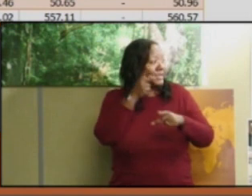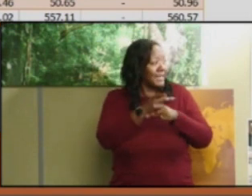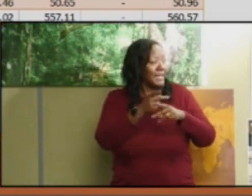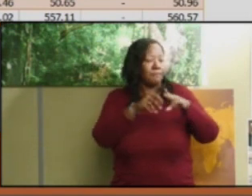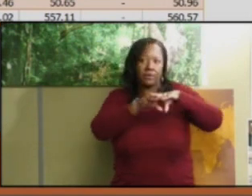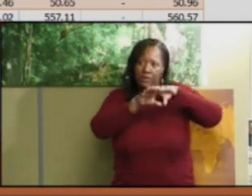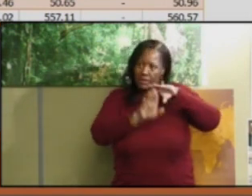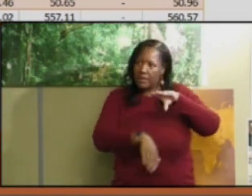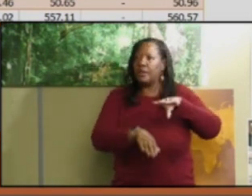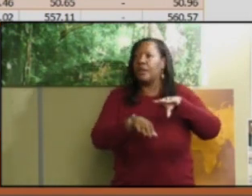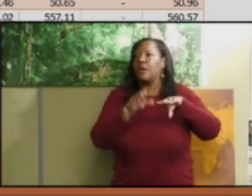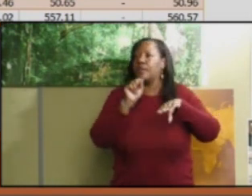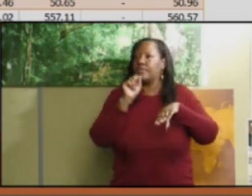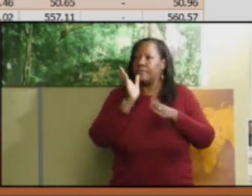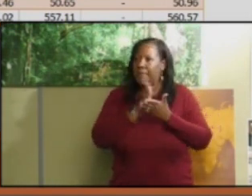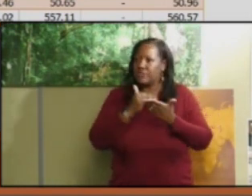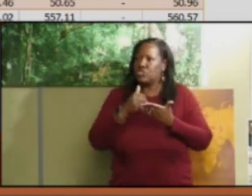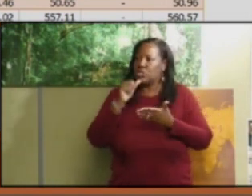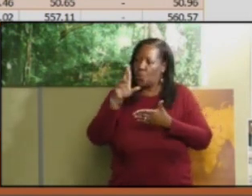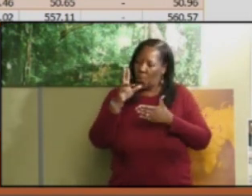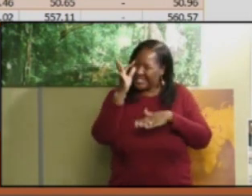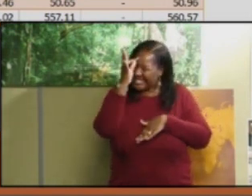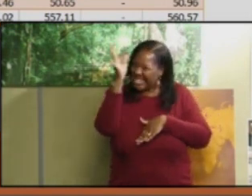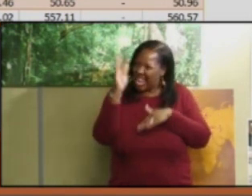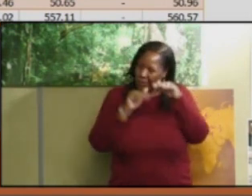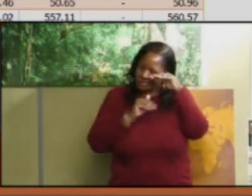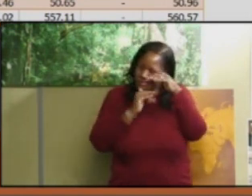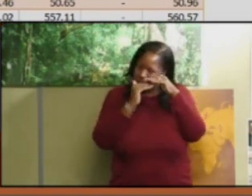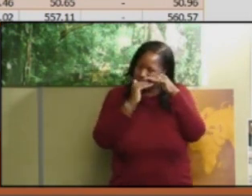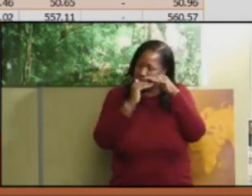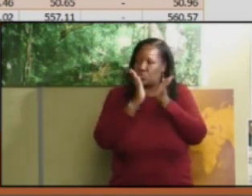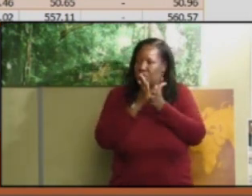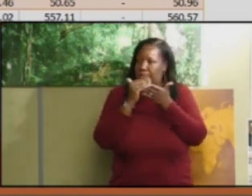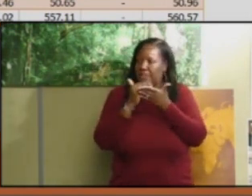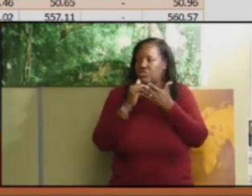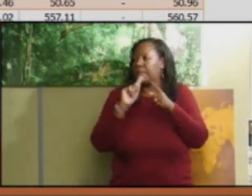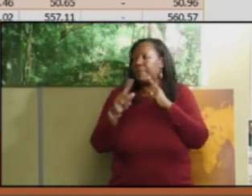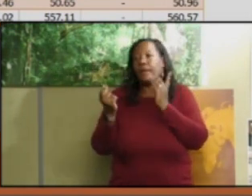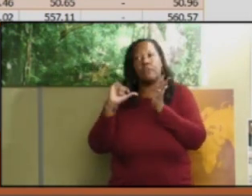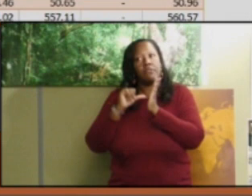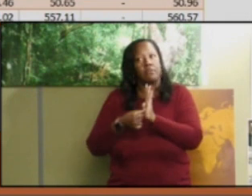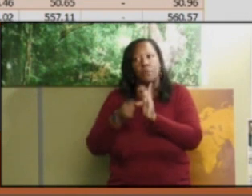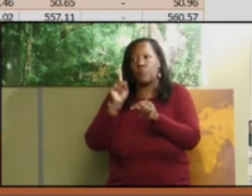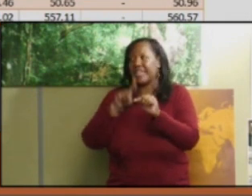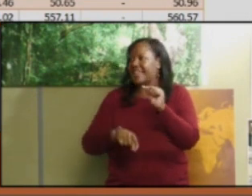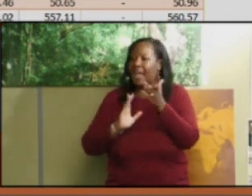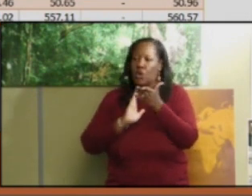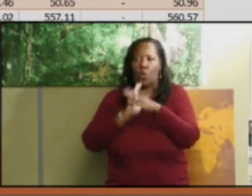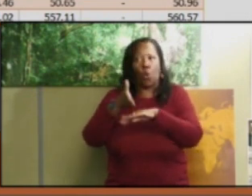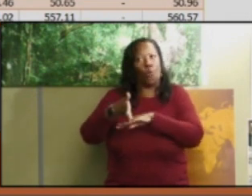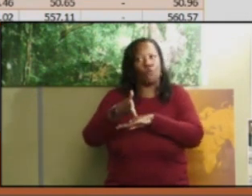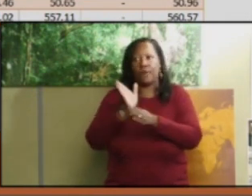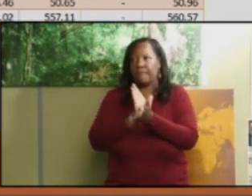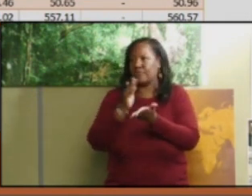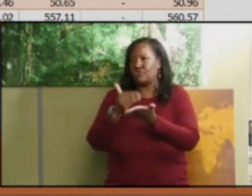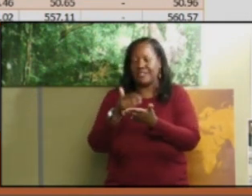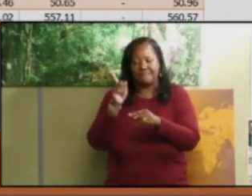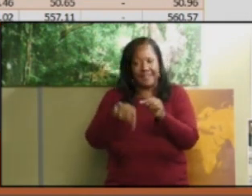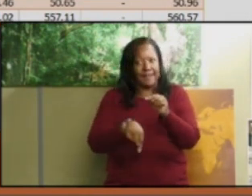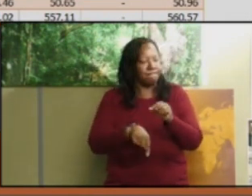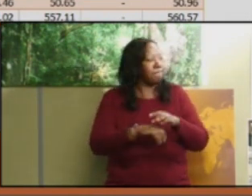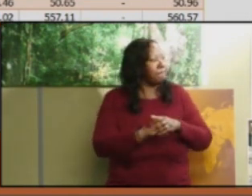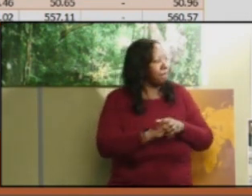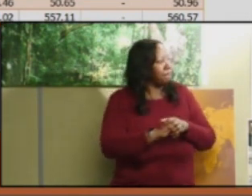within the budget as close as possible. But again, we cannot exceed the budget. So